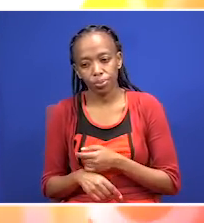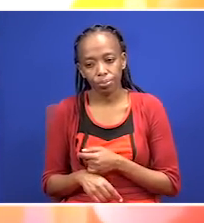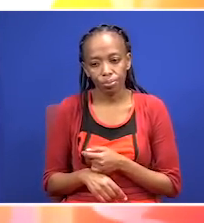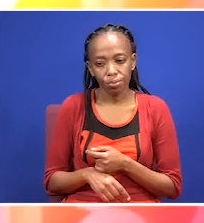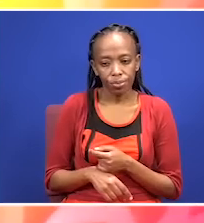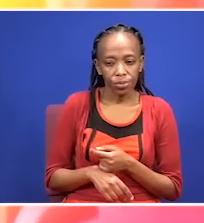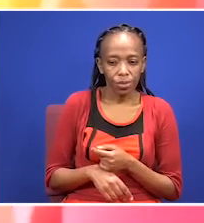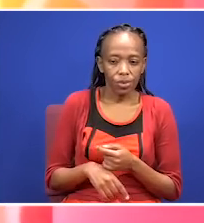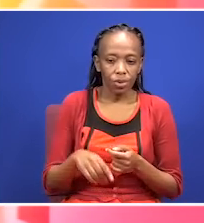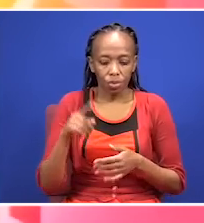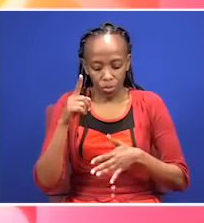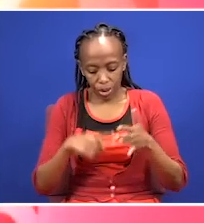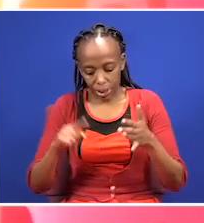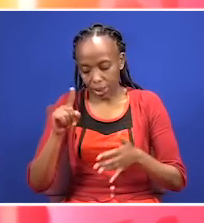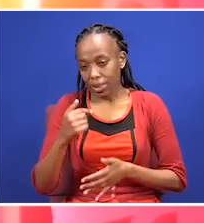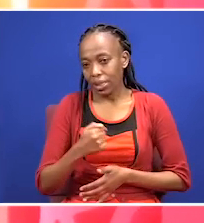we love you jesus